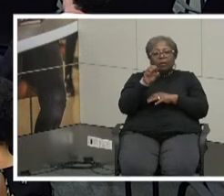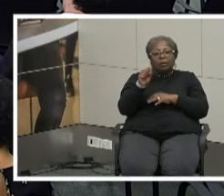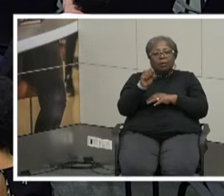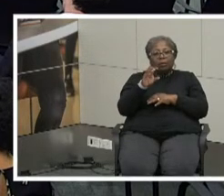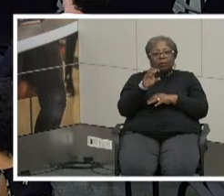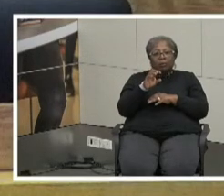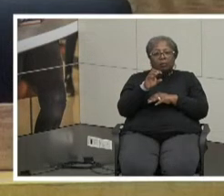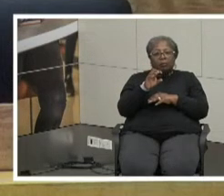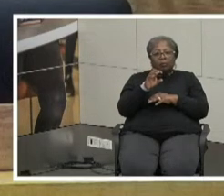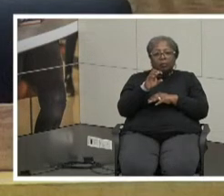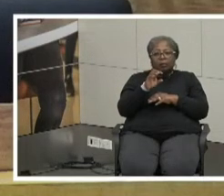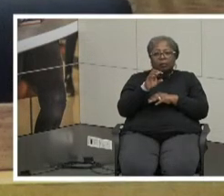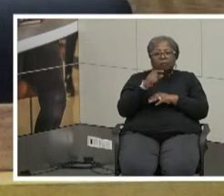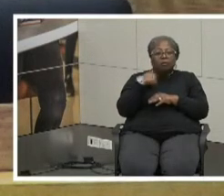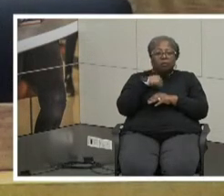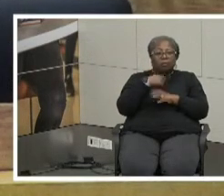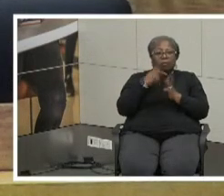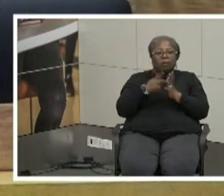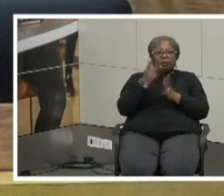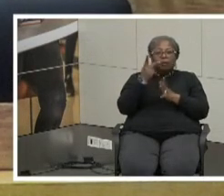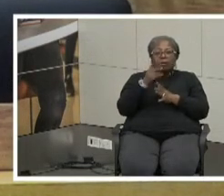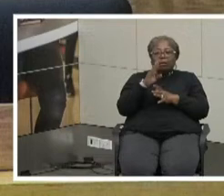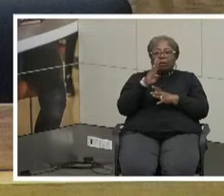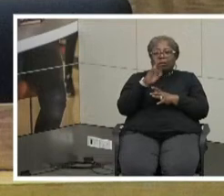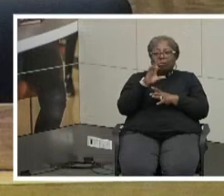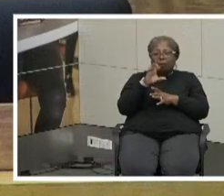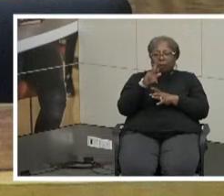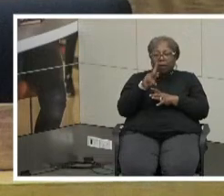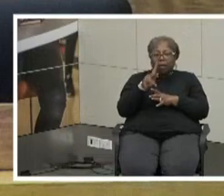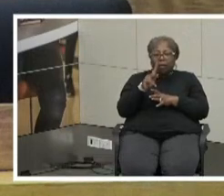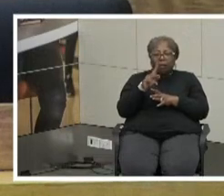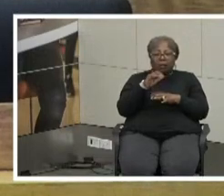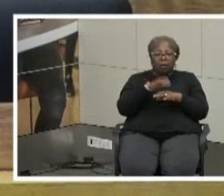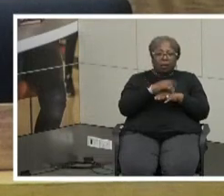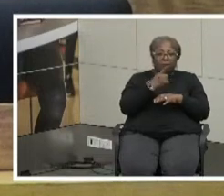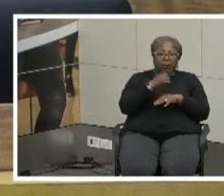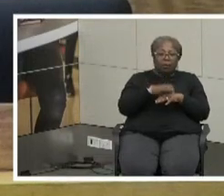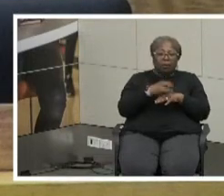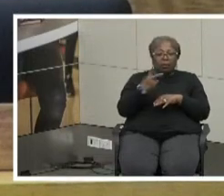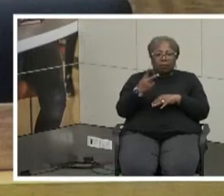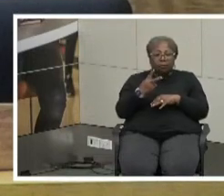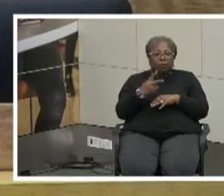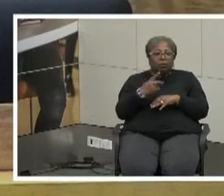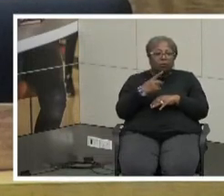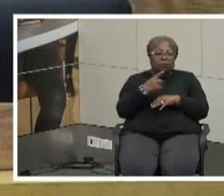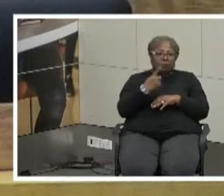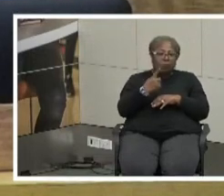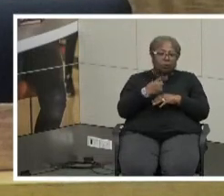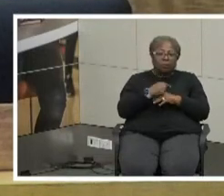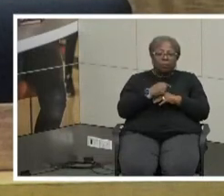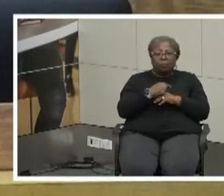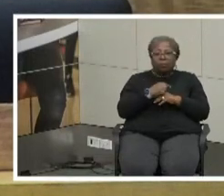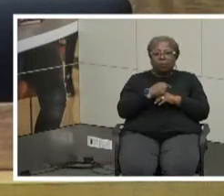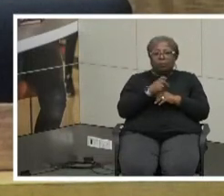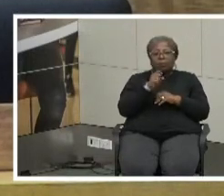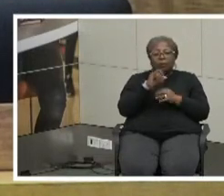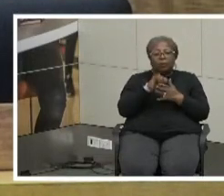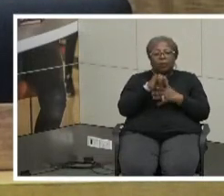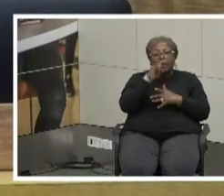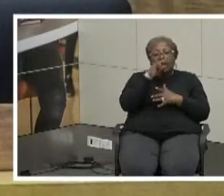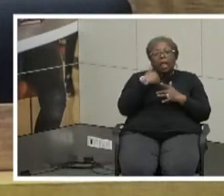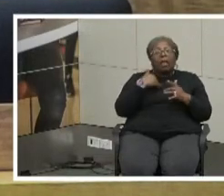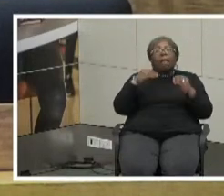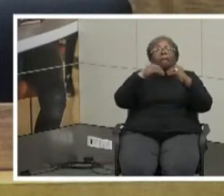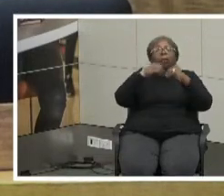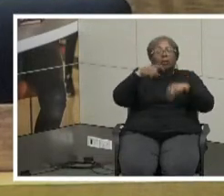orbit uh we double blocked English one English 2 and algebra one uh so that kids have